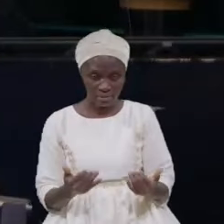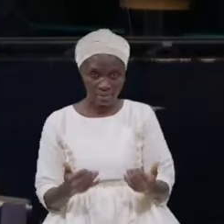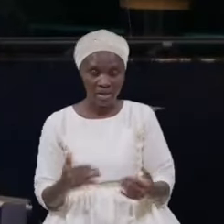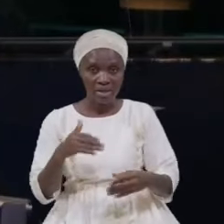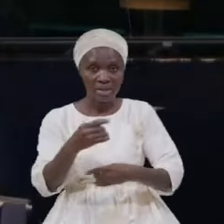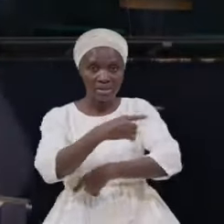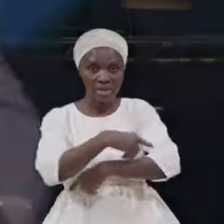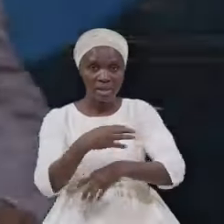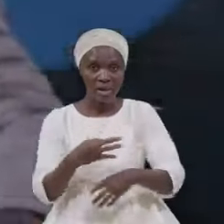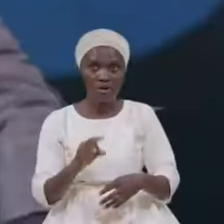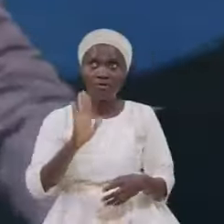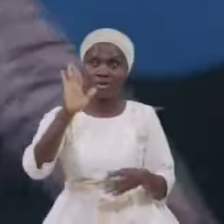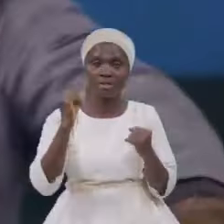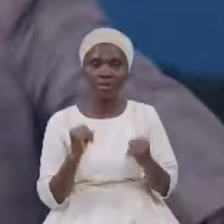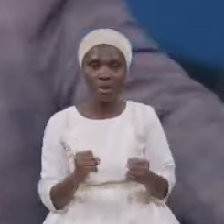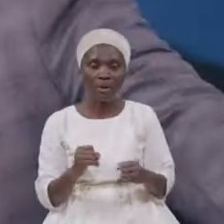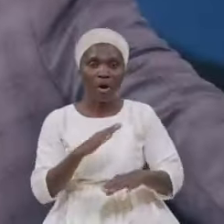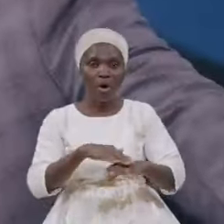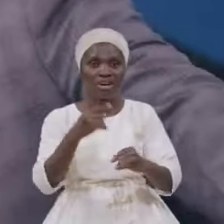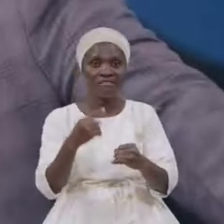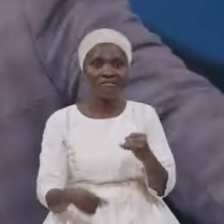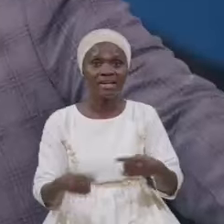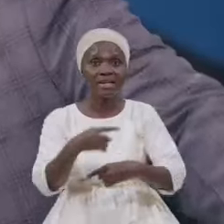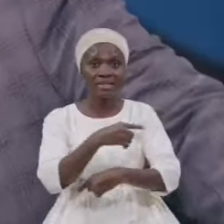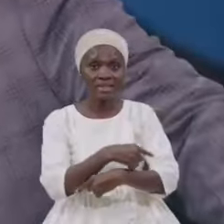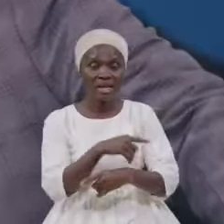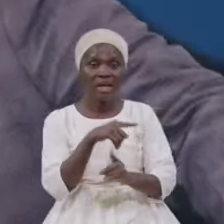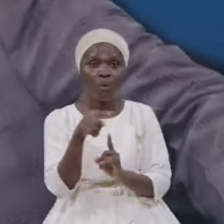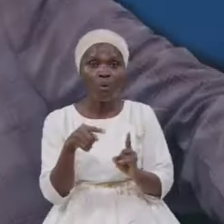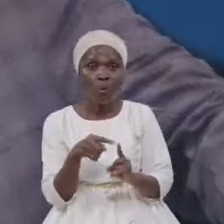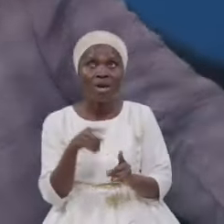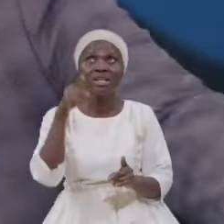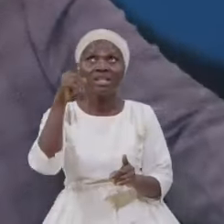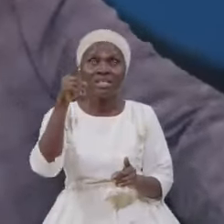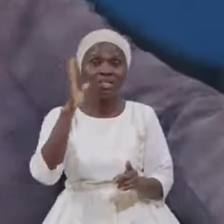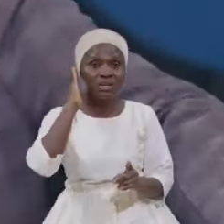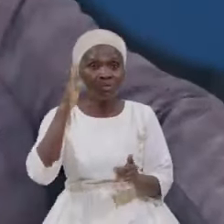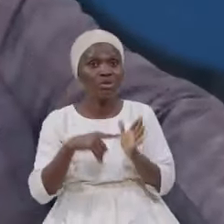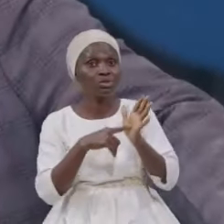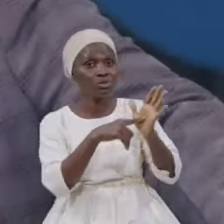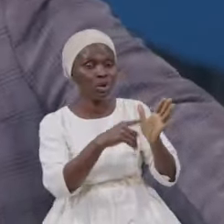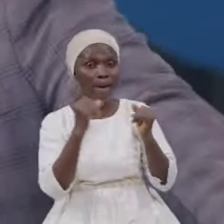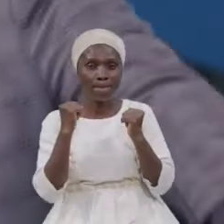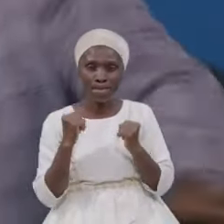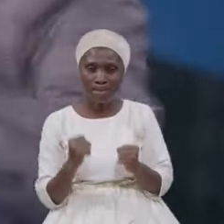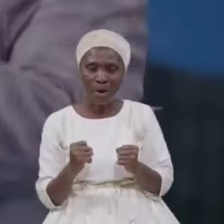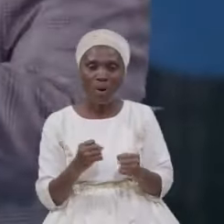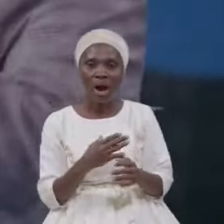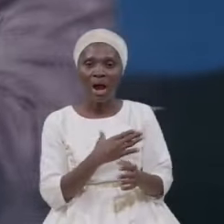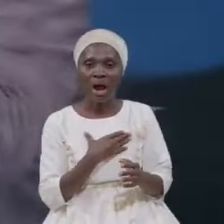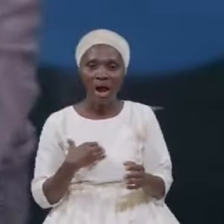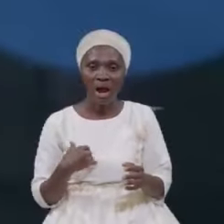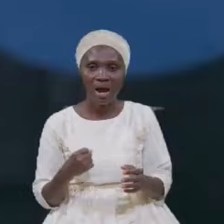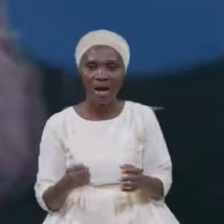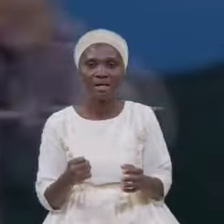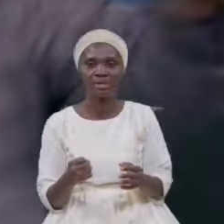final day, when He will manifest power and raise all the people that have been